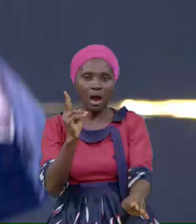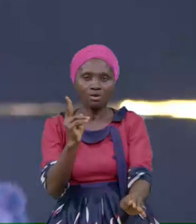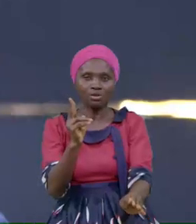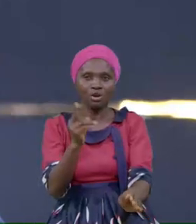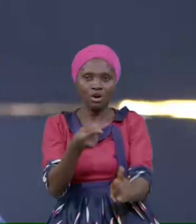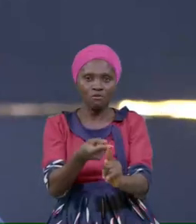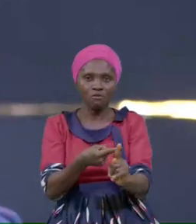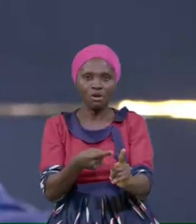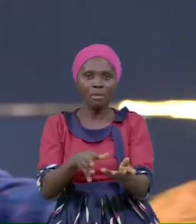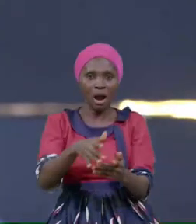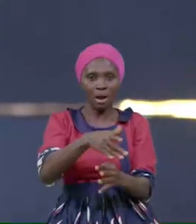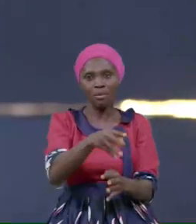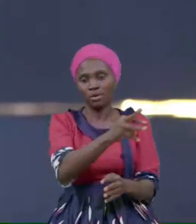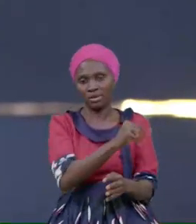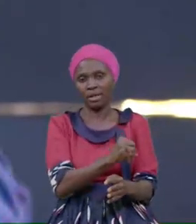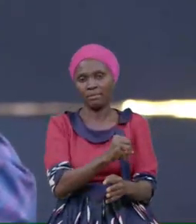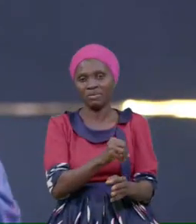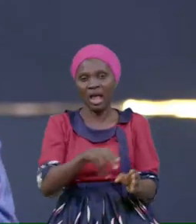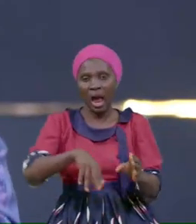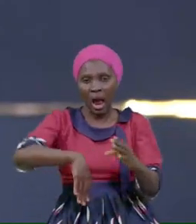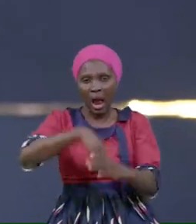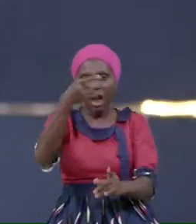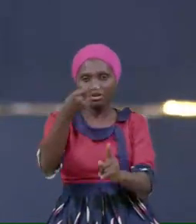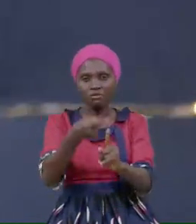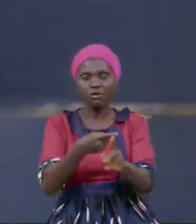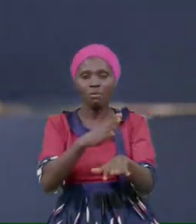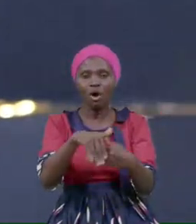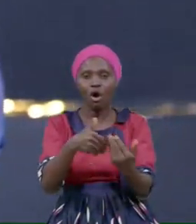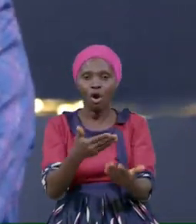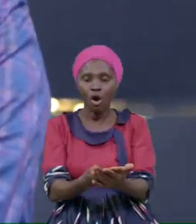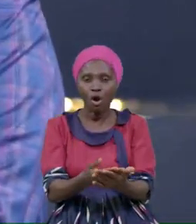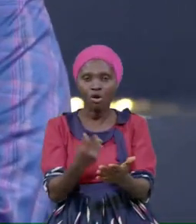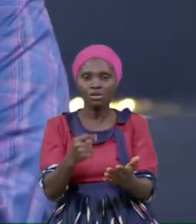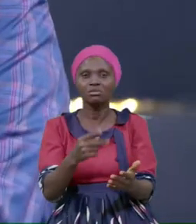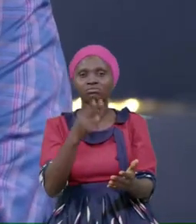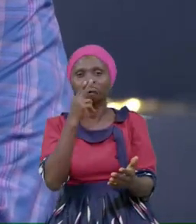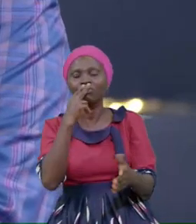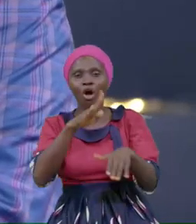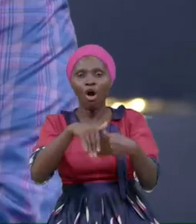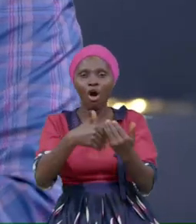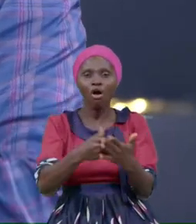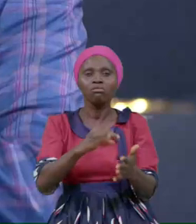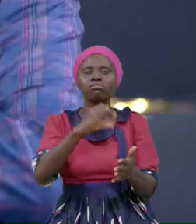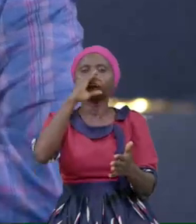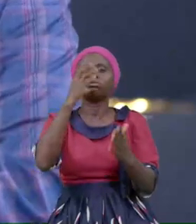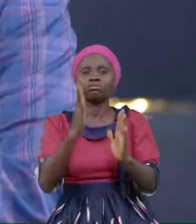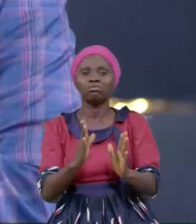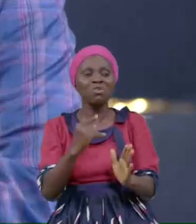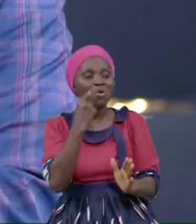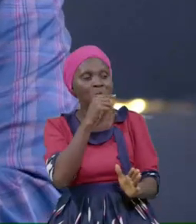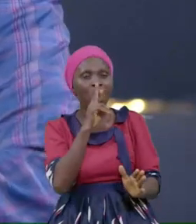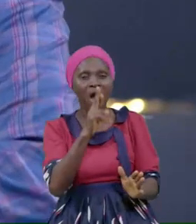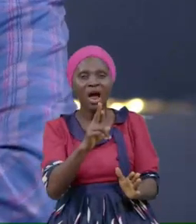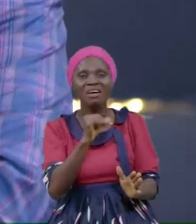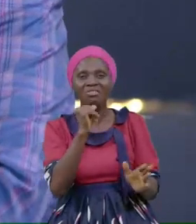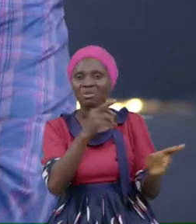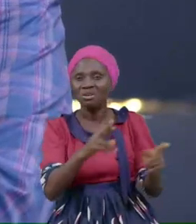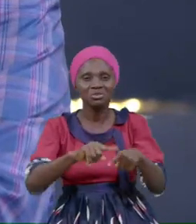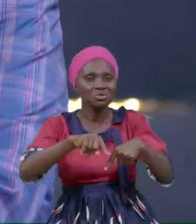the drunkards, from among the people who don't go, who are not going anywhere, and you are